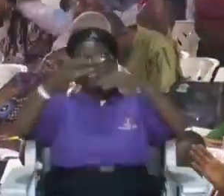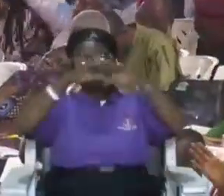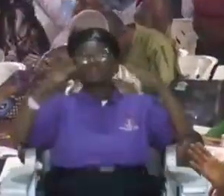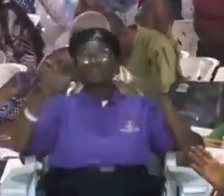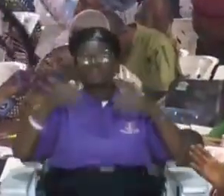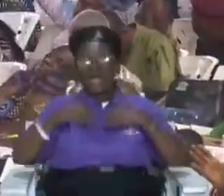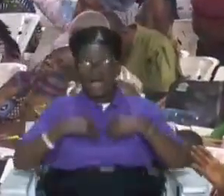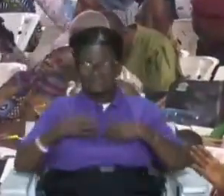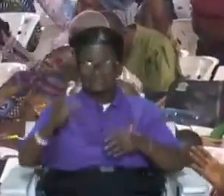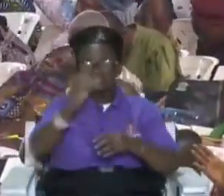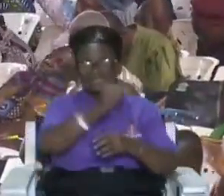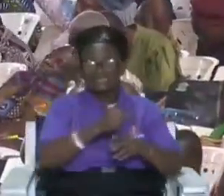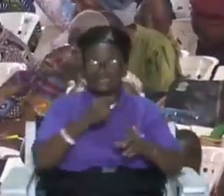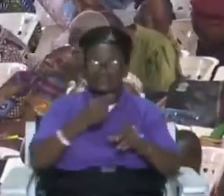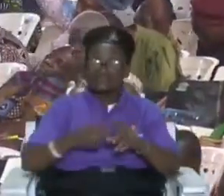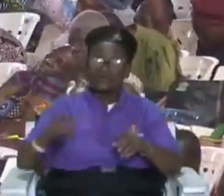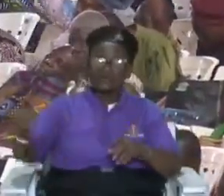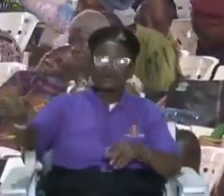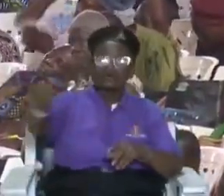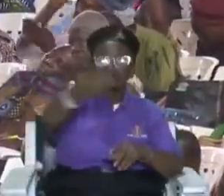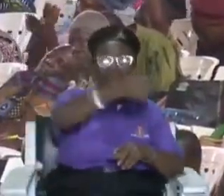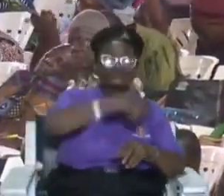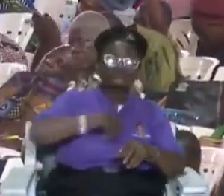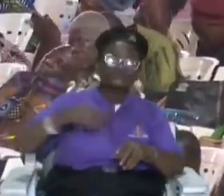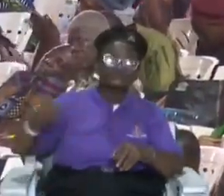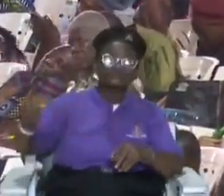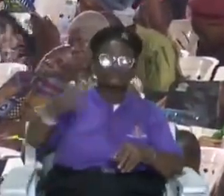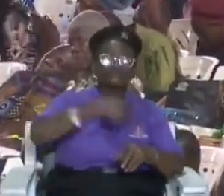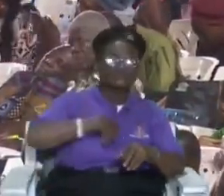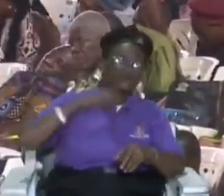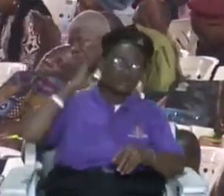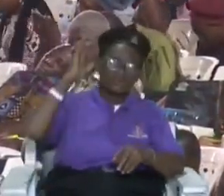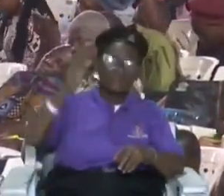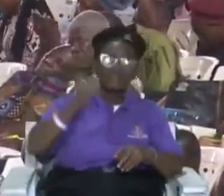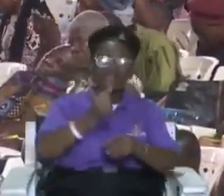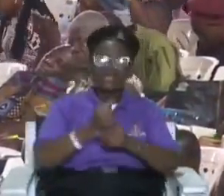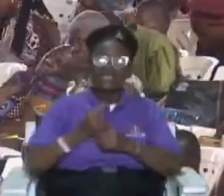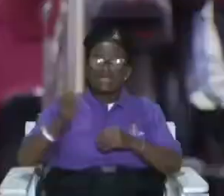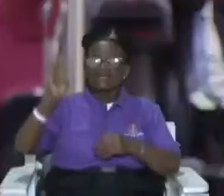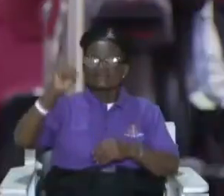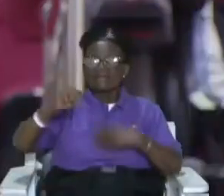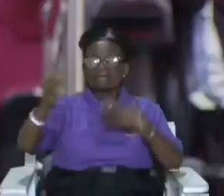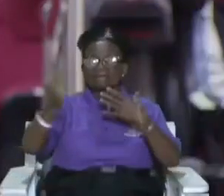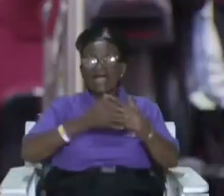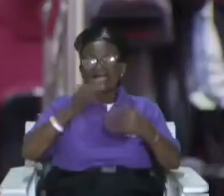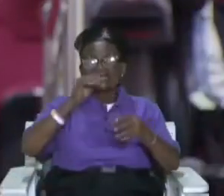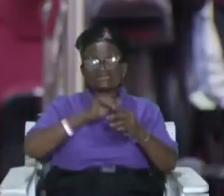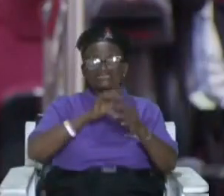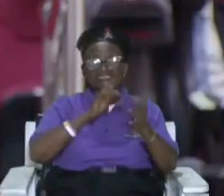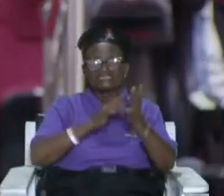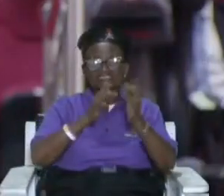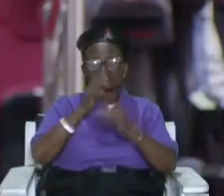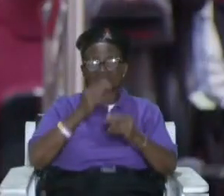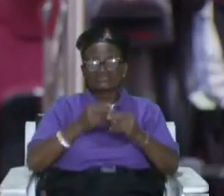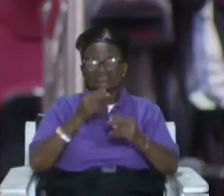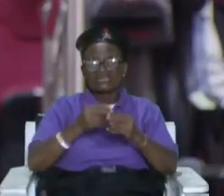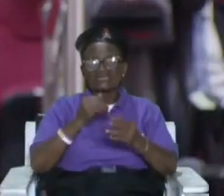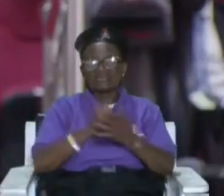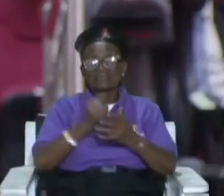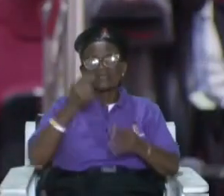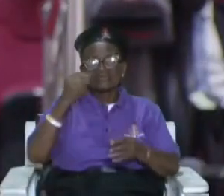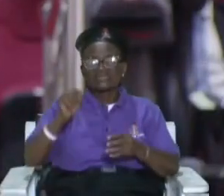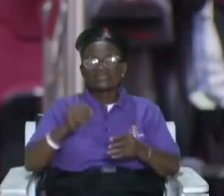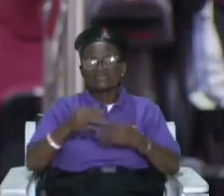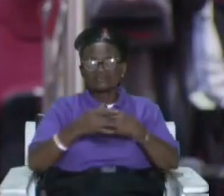Yeah. The blood that had changed to black